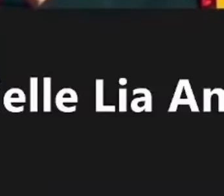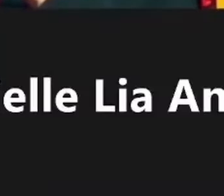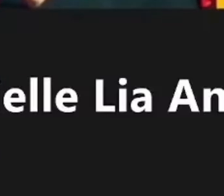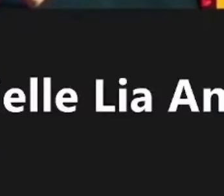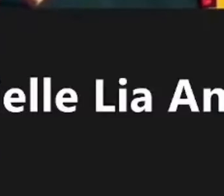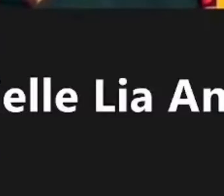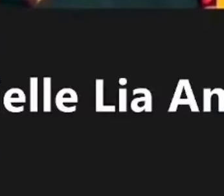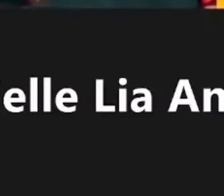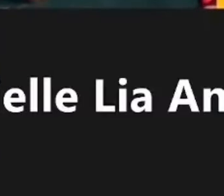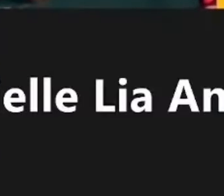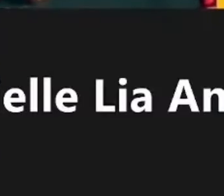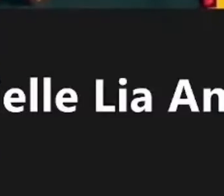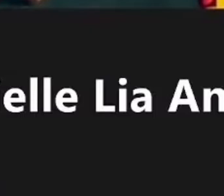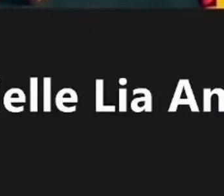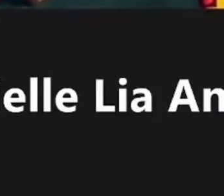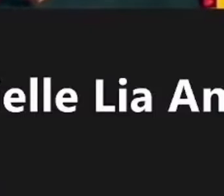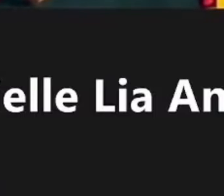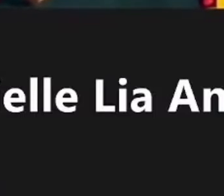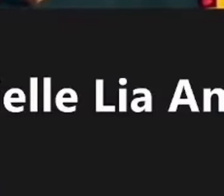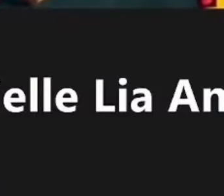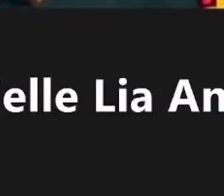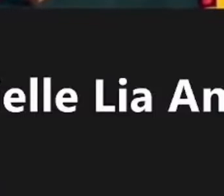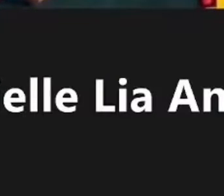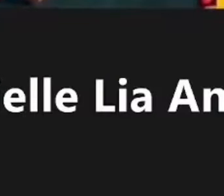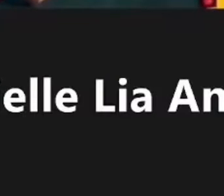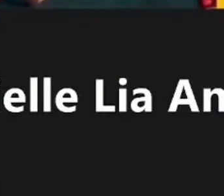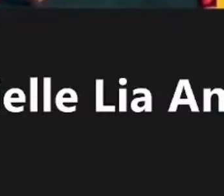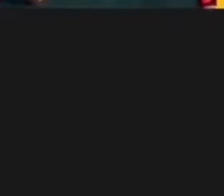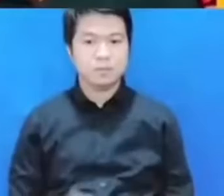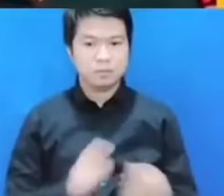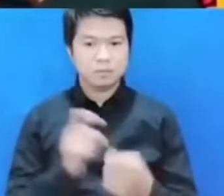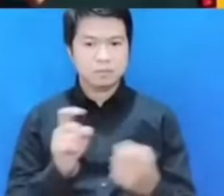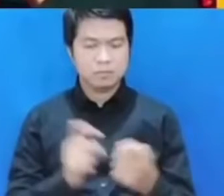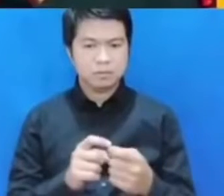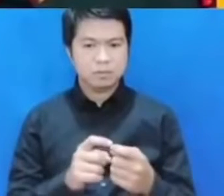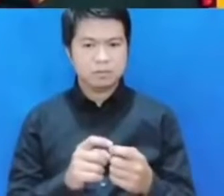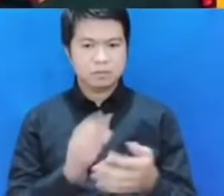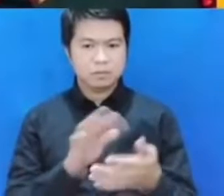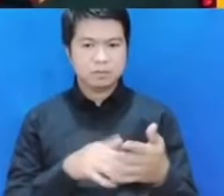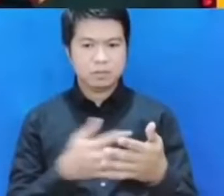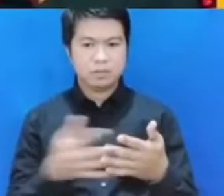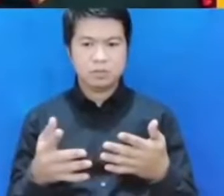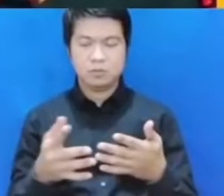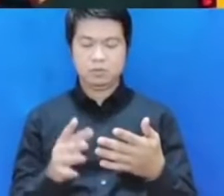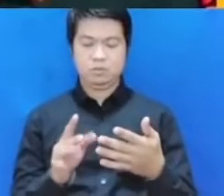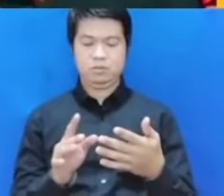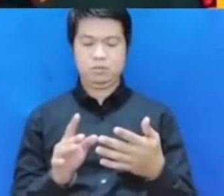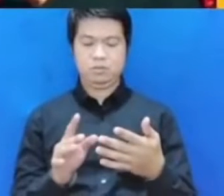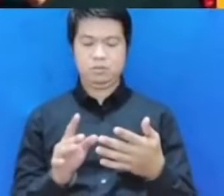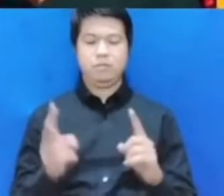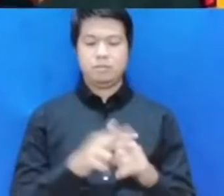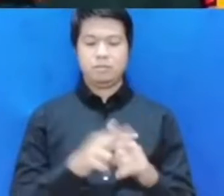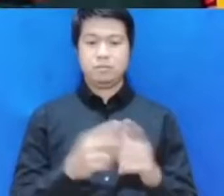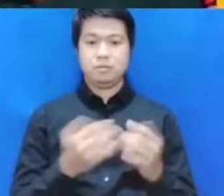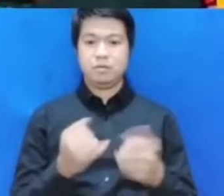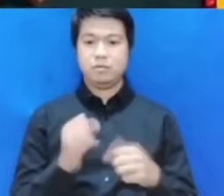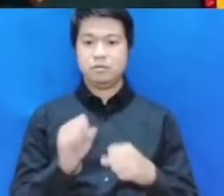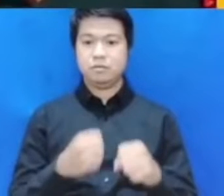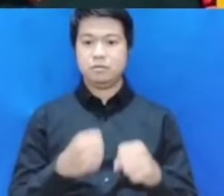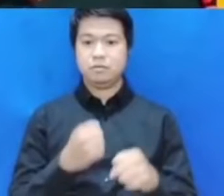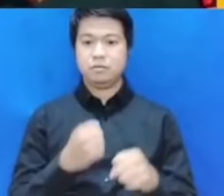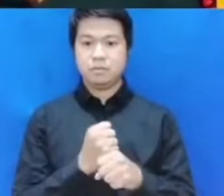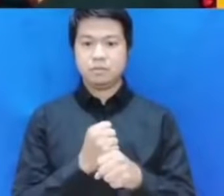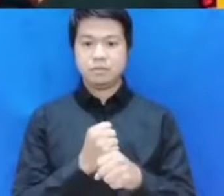year. This particular schedule is applicable only for this school year, and that the